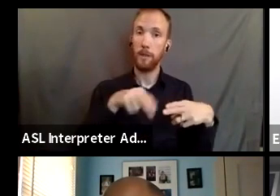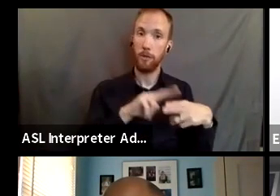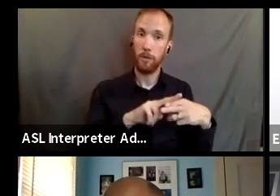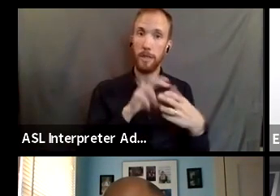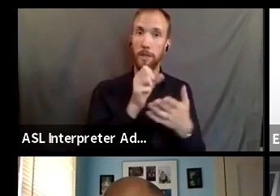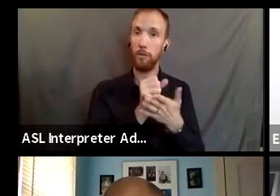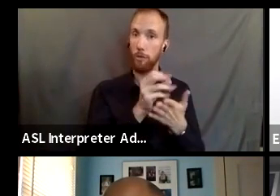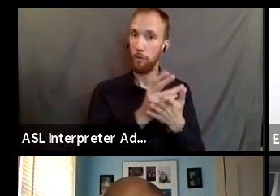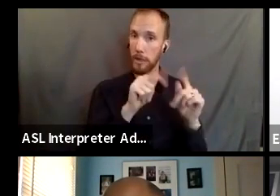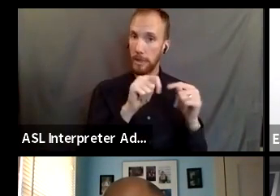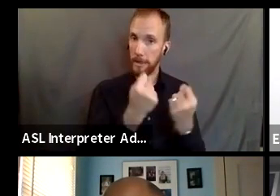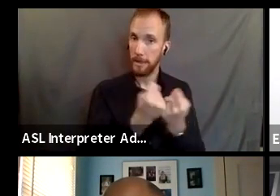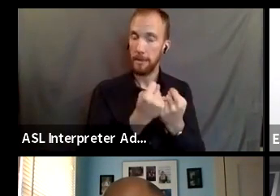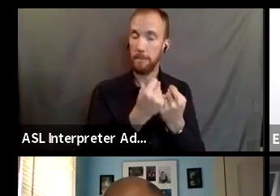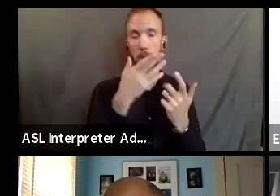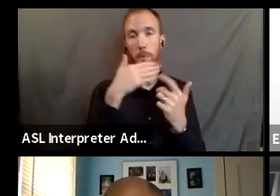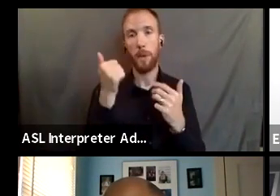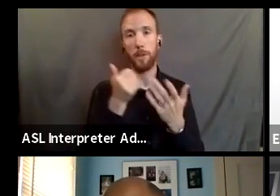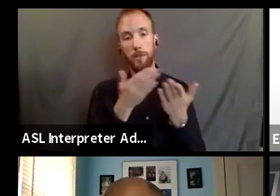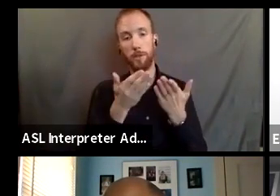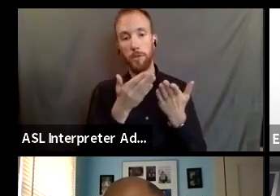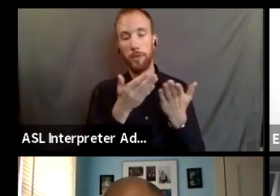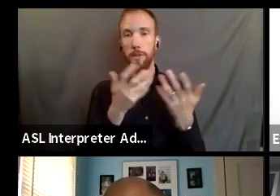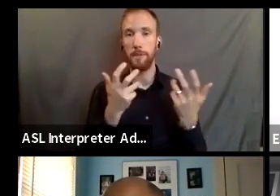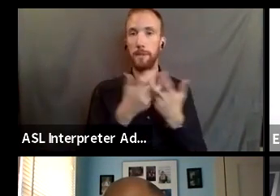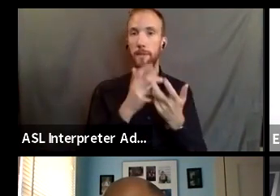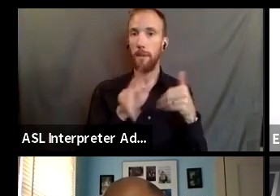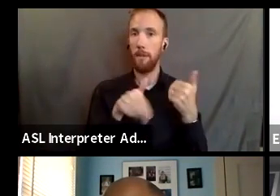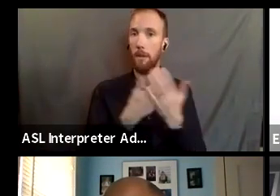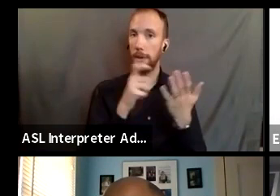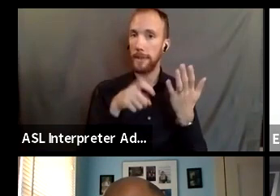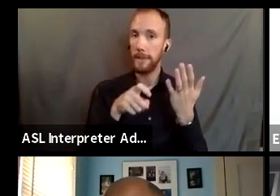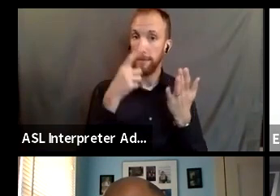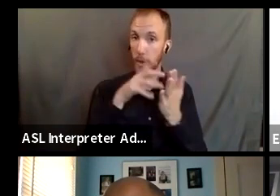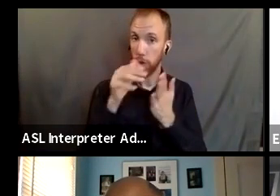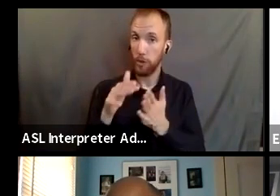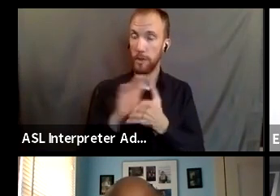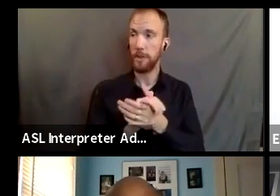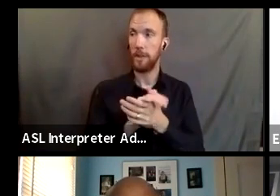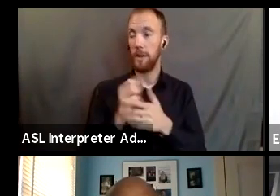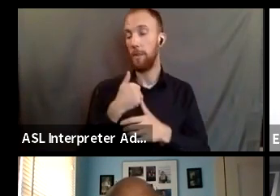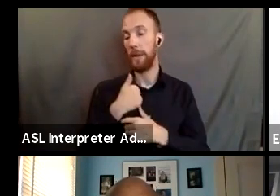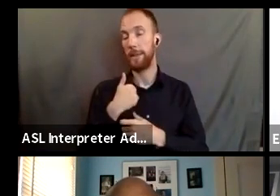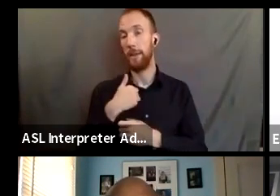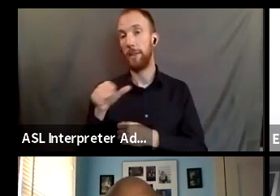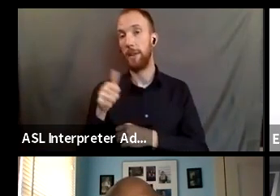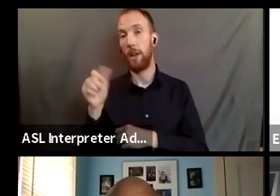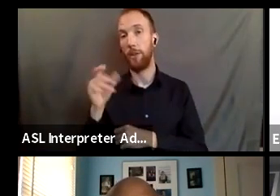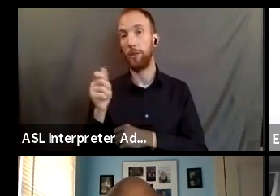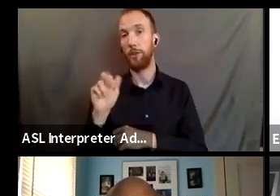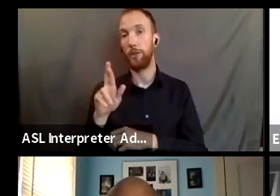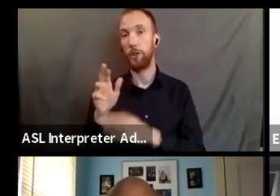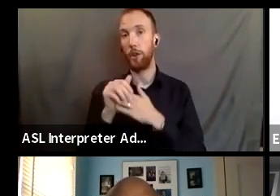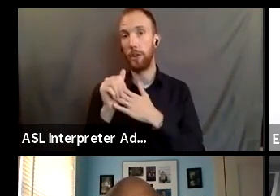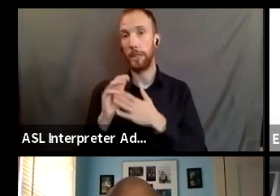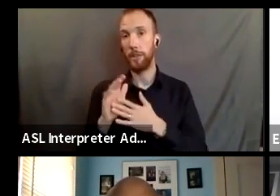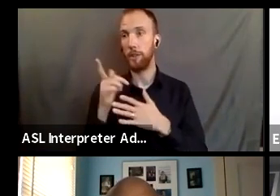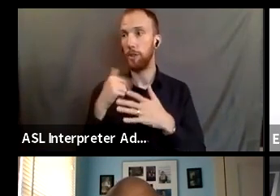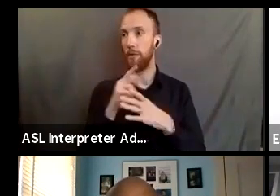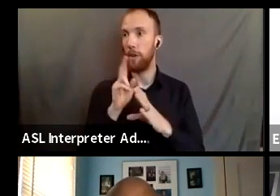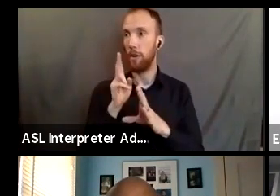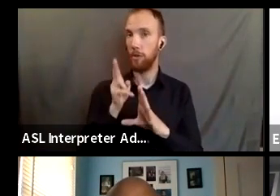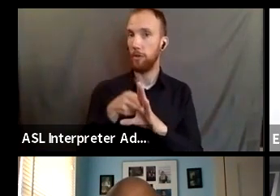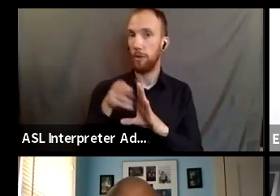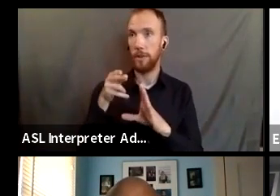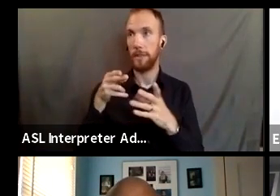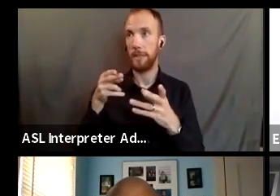to better support student needs um myself and a lot of other charter leaders have joined with inks in this charter leaders working